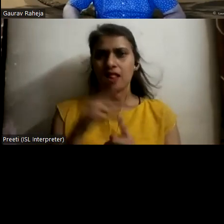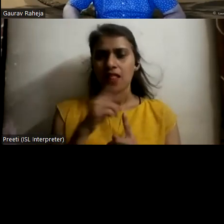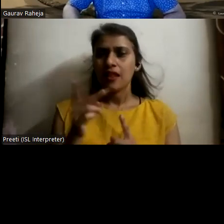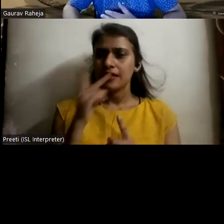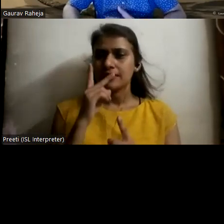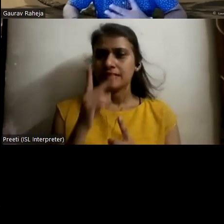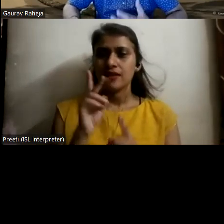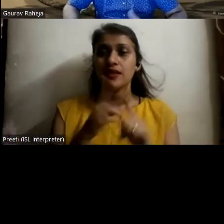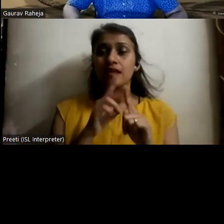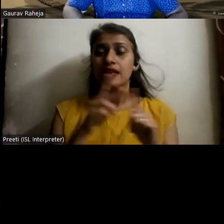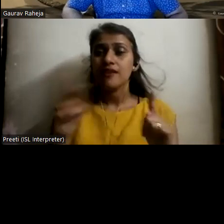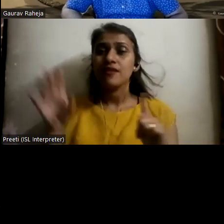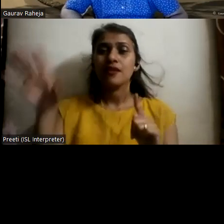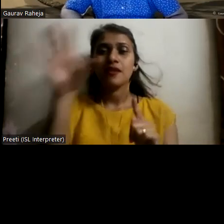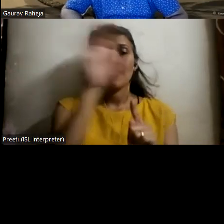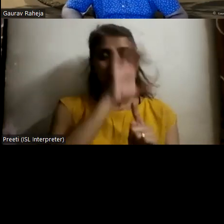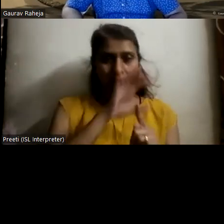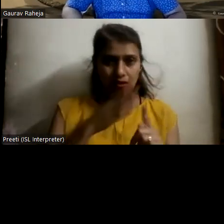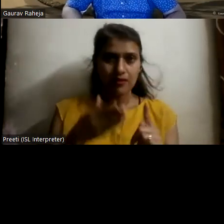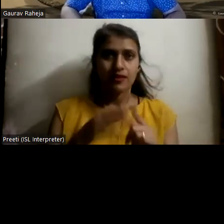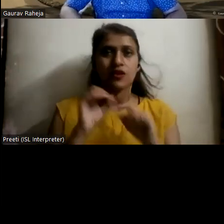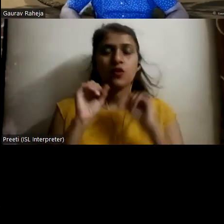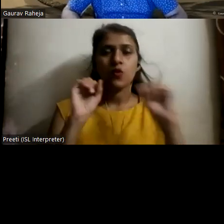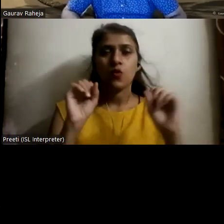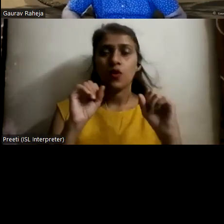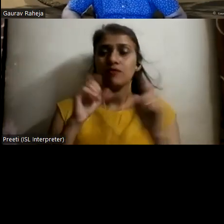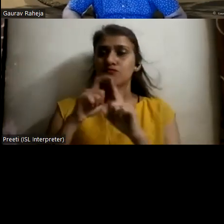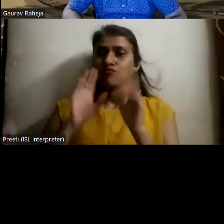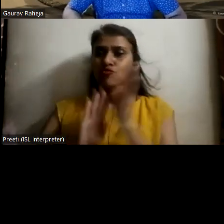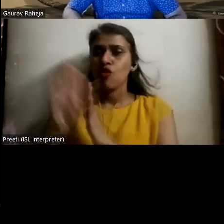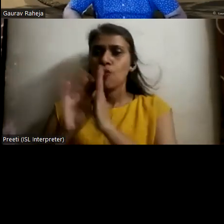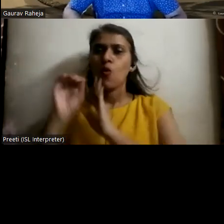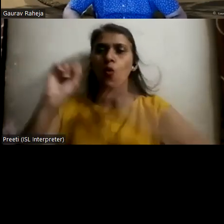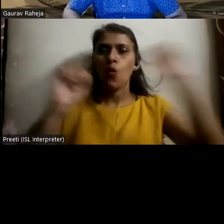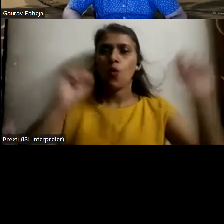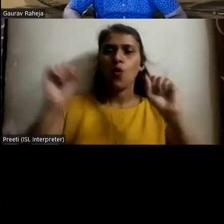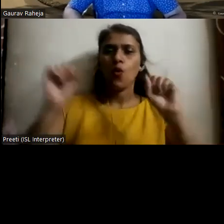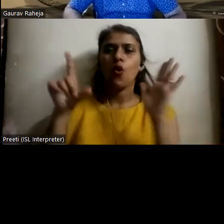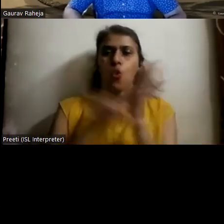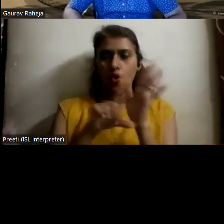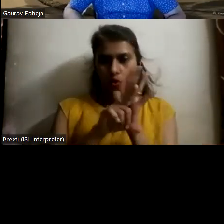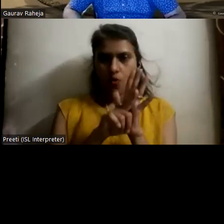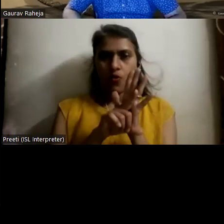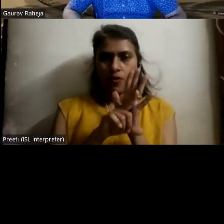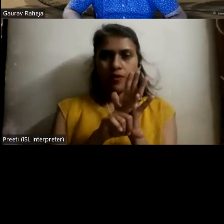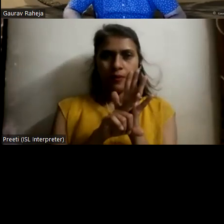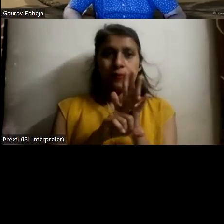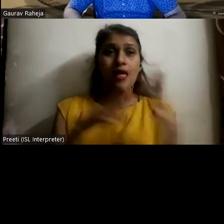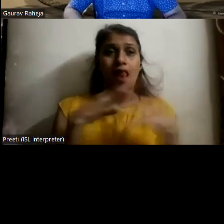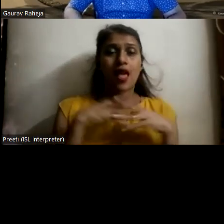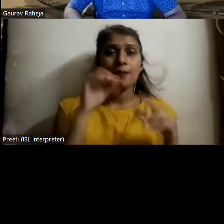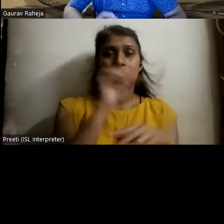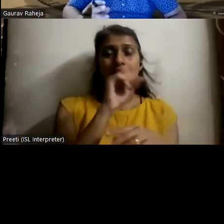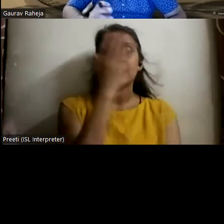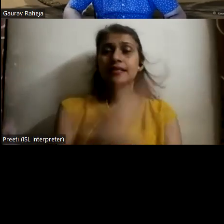So various countries and nations also developed their own laws. Americans with Disability Act is one of the very popular